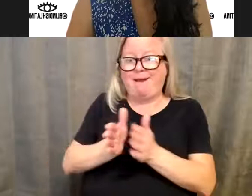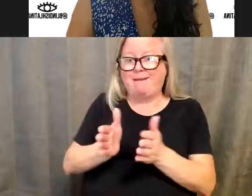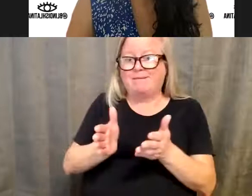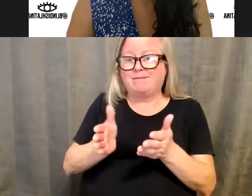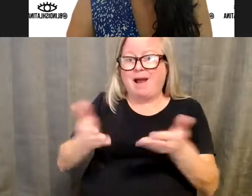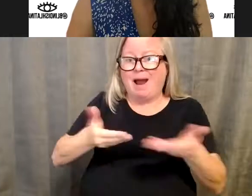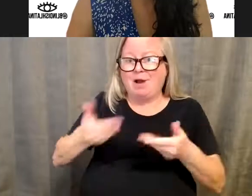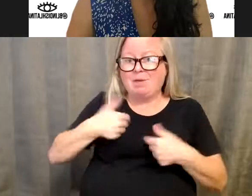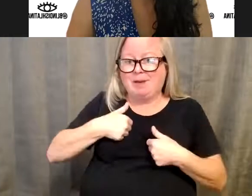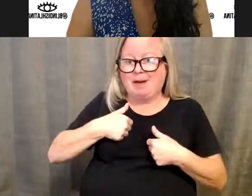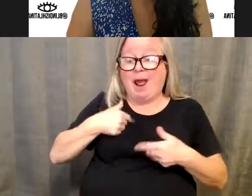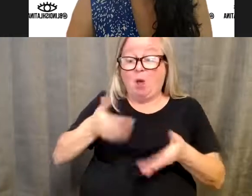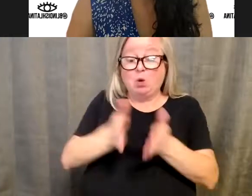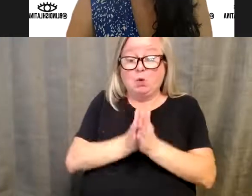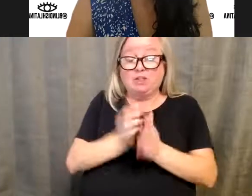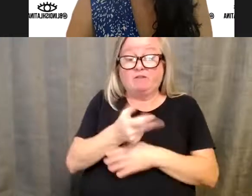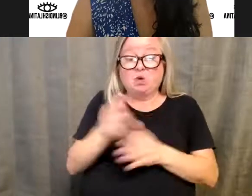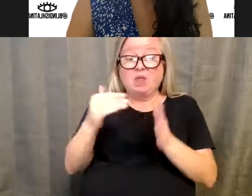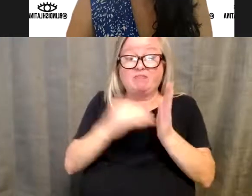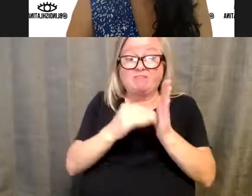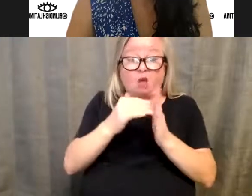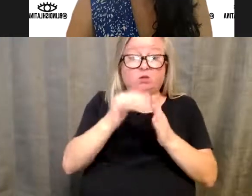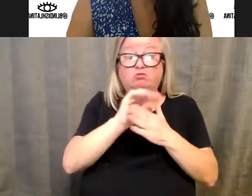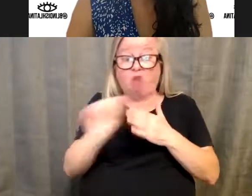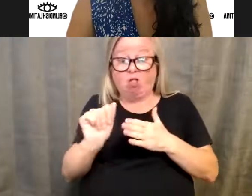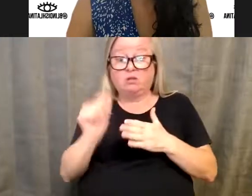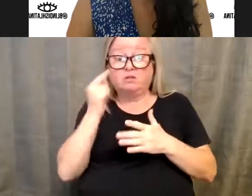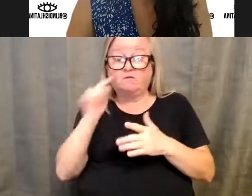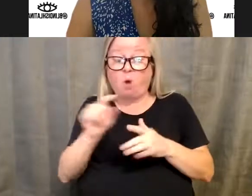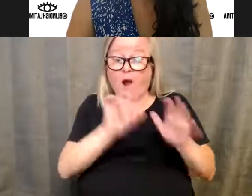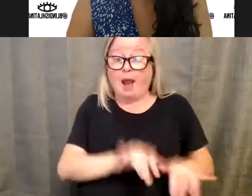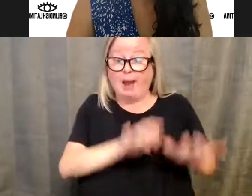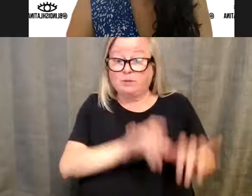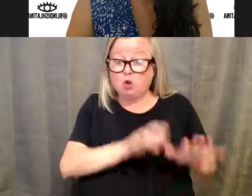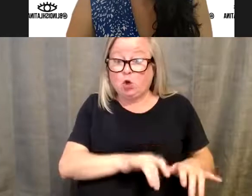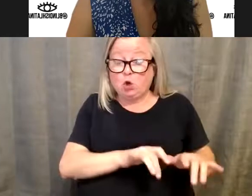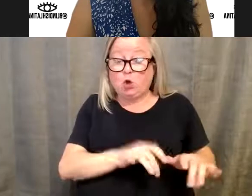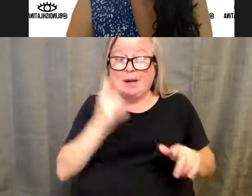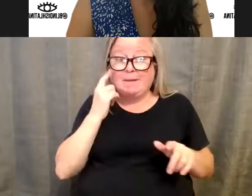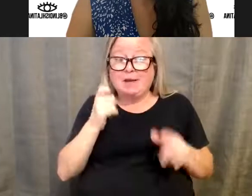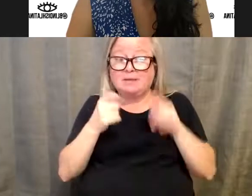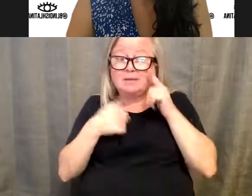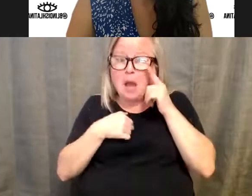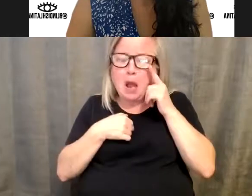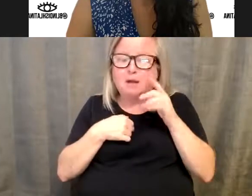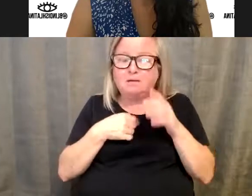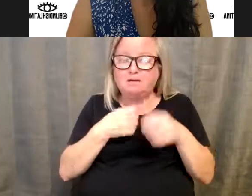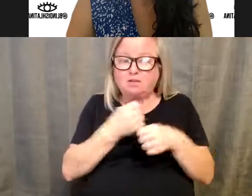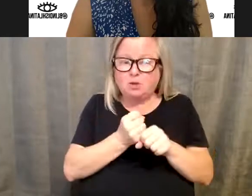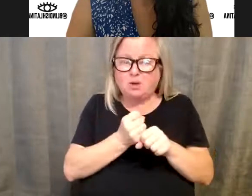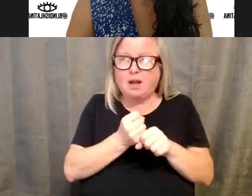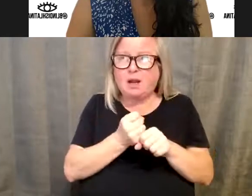in accommodations for real-time captioner because AI generated captioning that came out like last year.